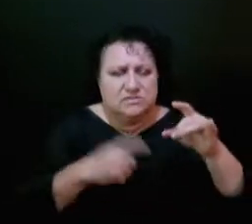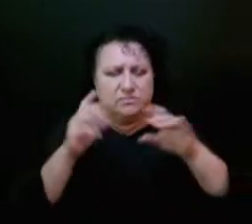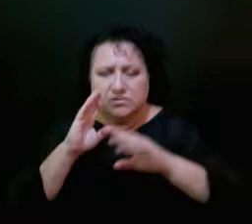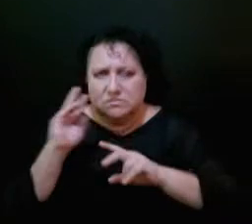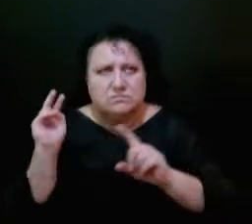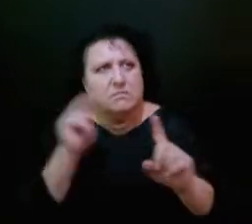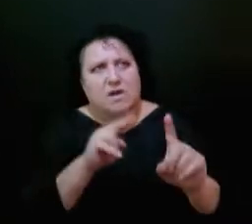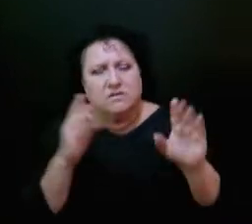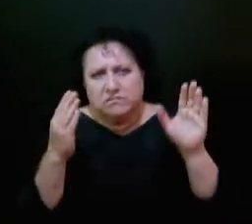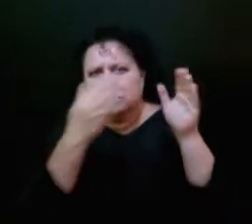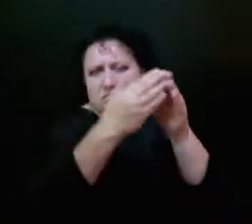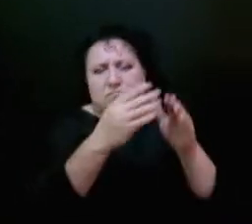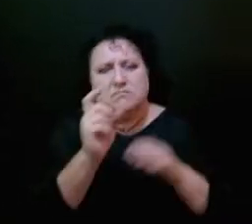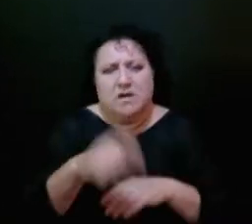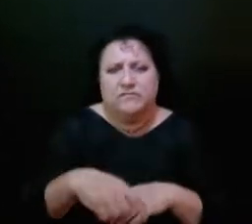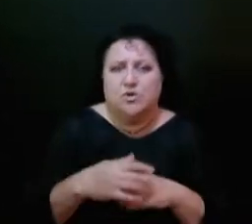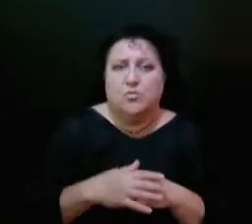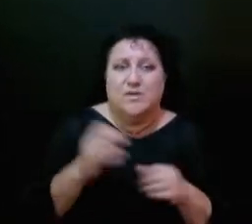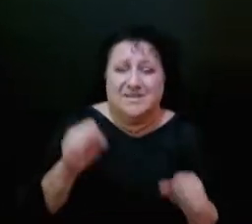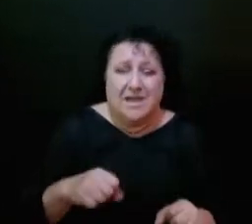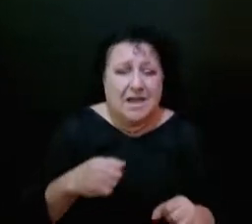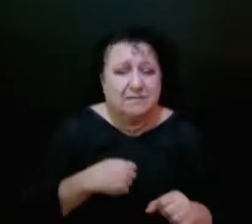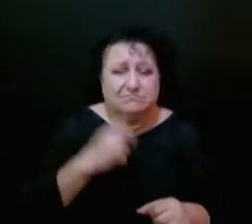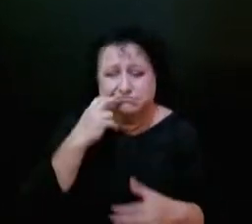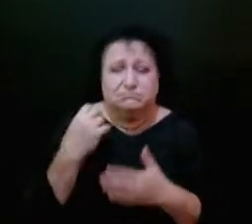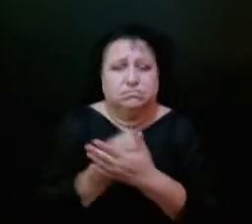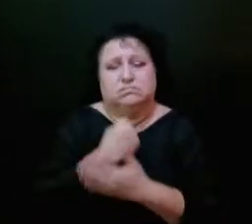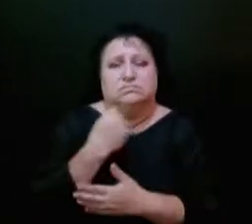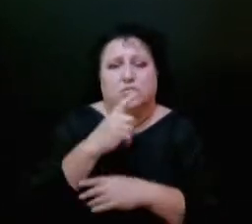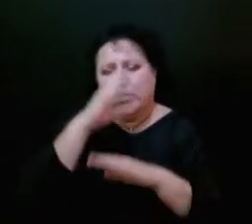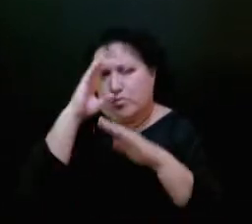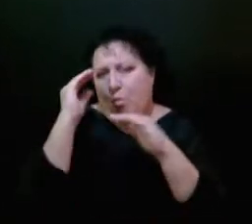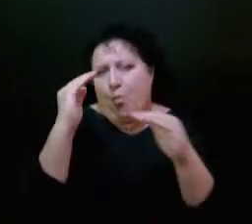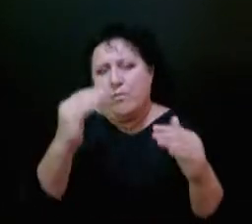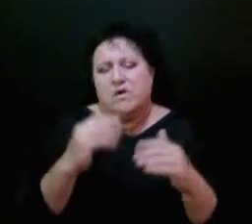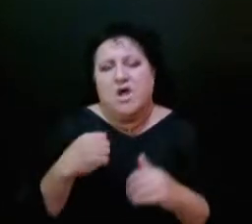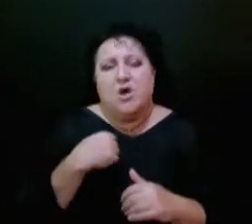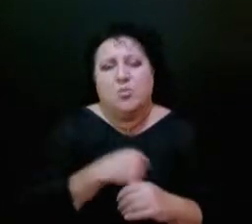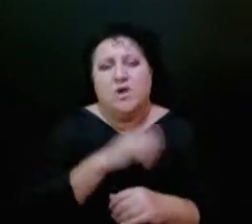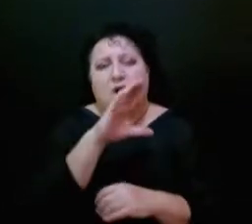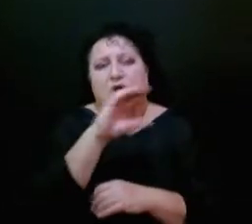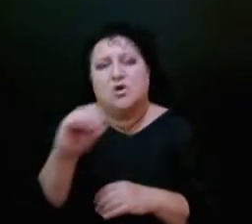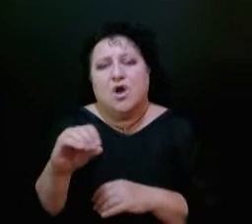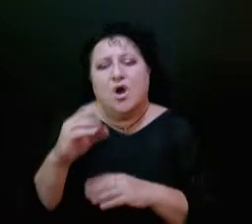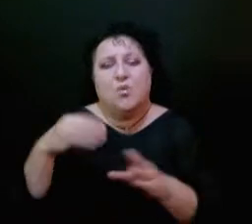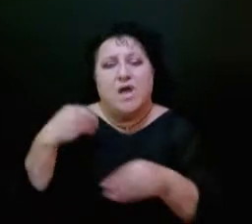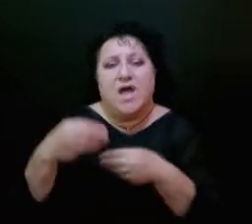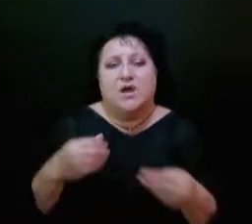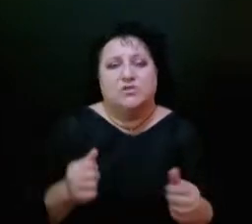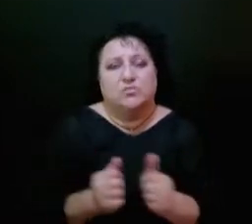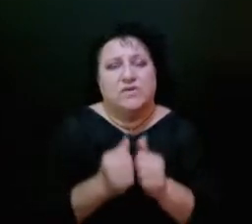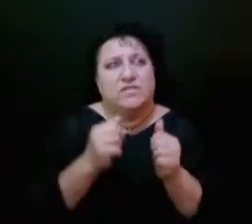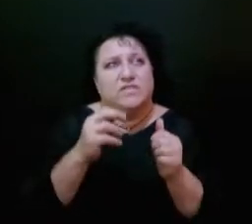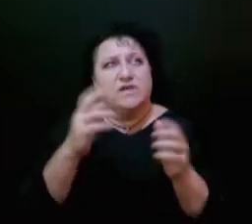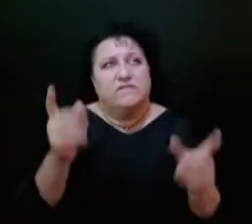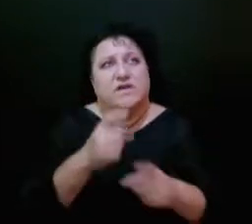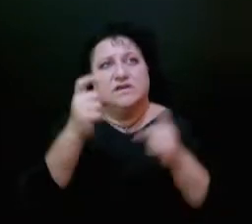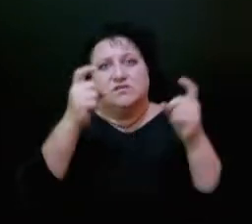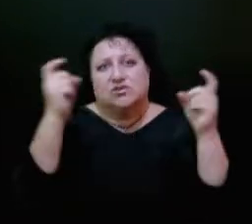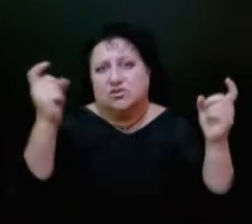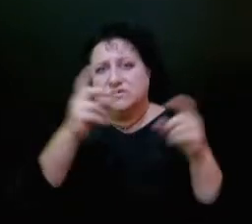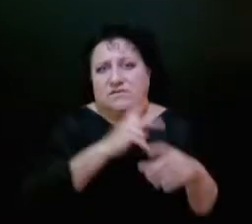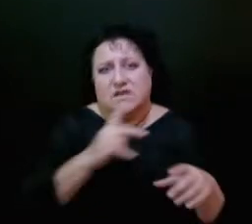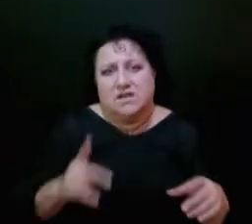have the audacity of hope. The third point is we are co-heirs with a victorious king. We are co-heirs